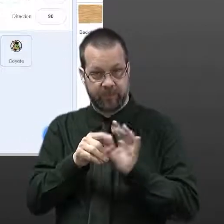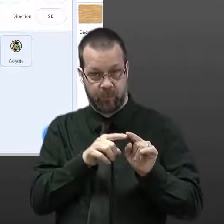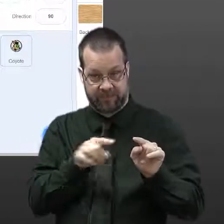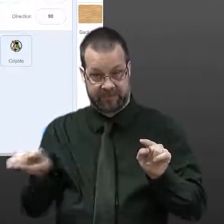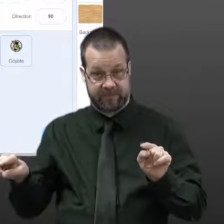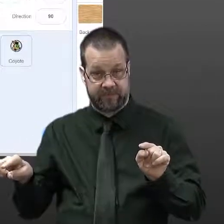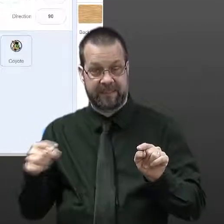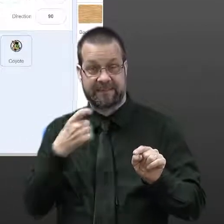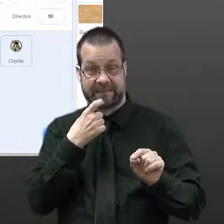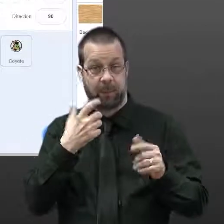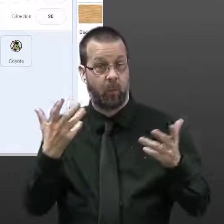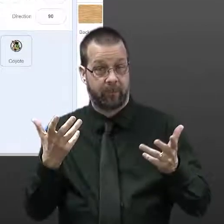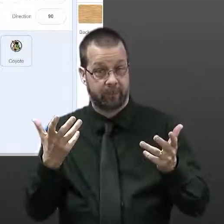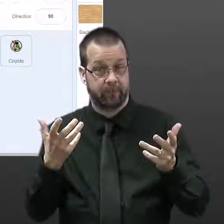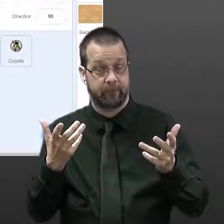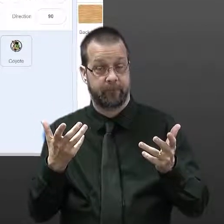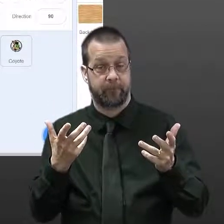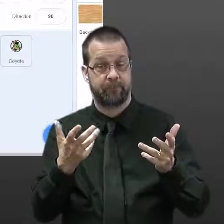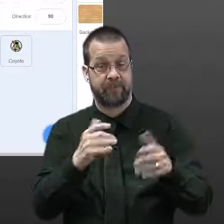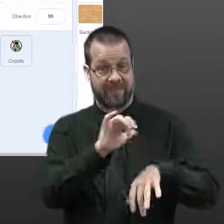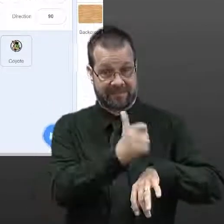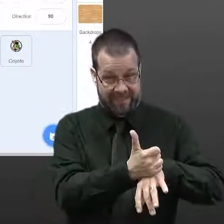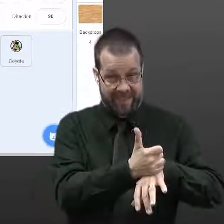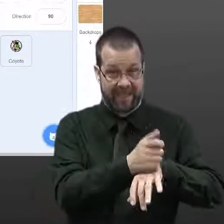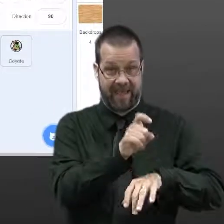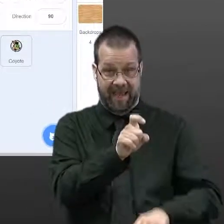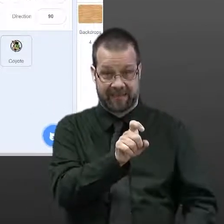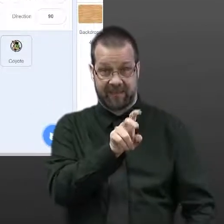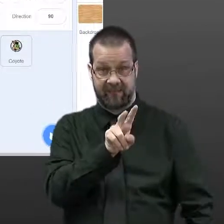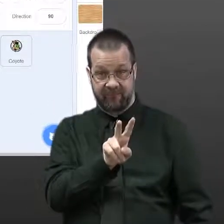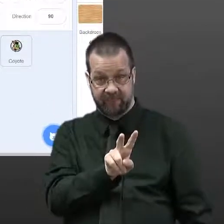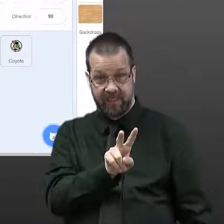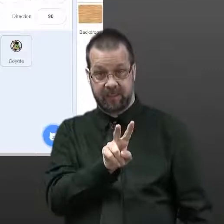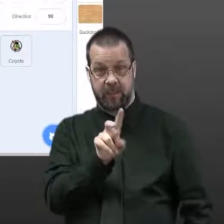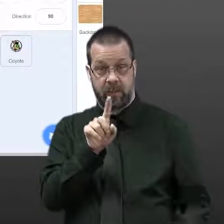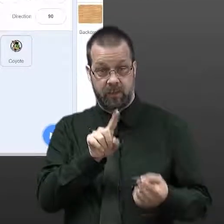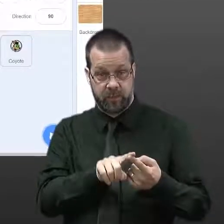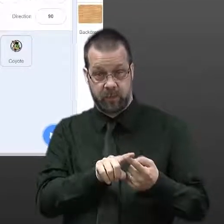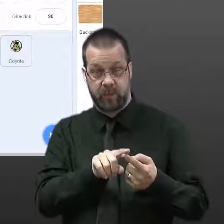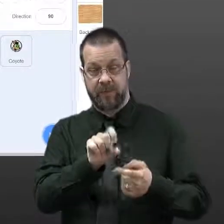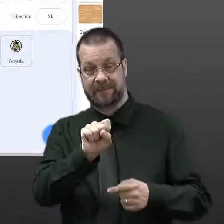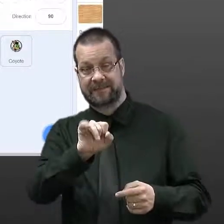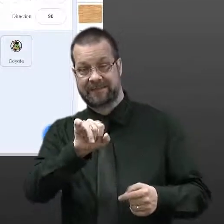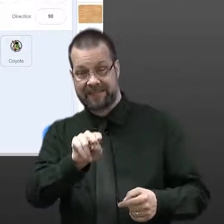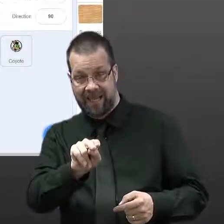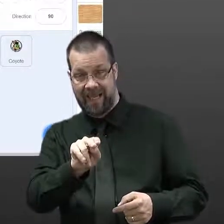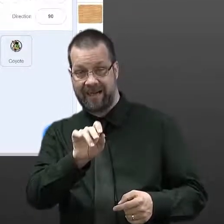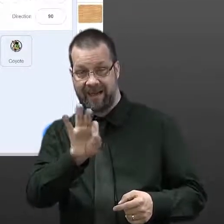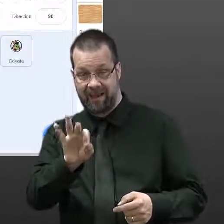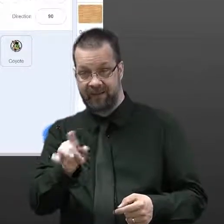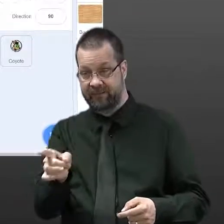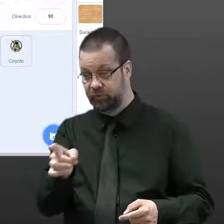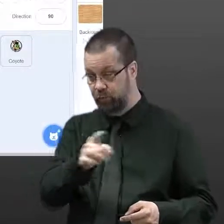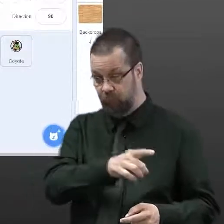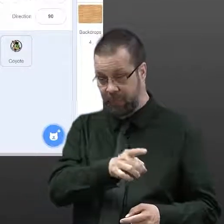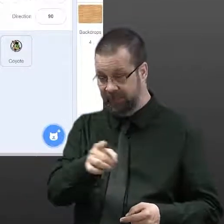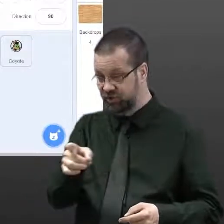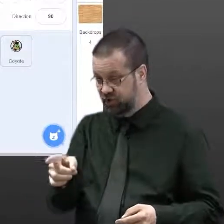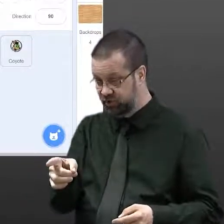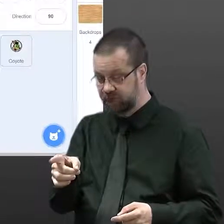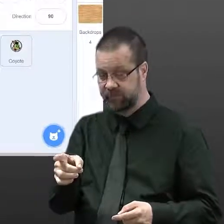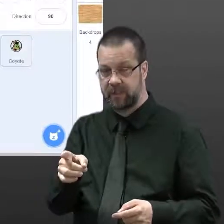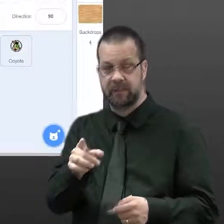is where it should be. It should read set x velocity to sign of